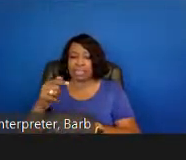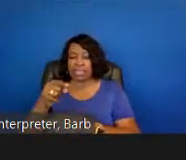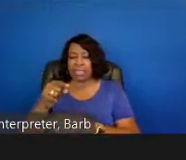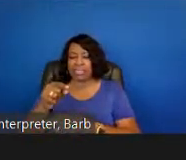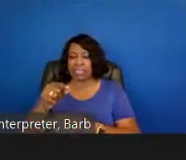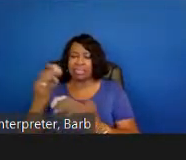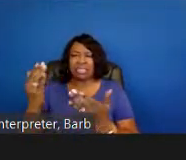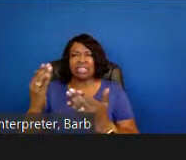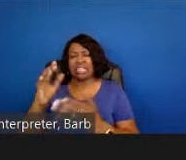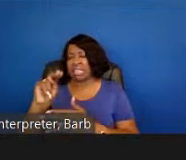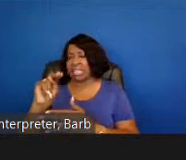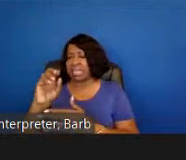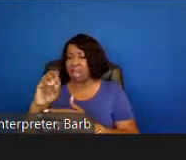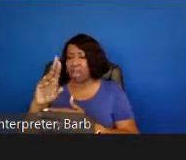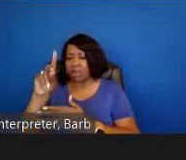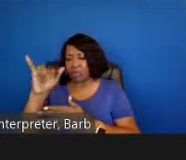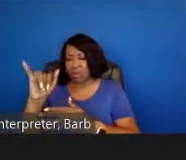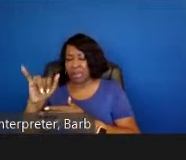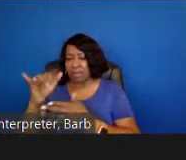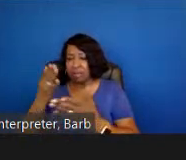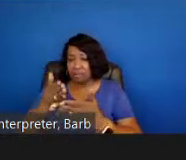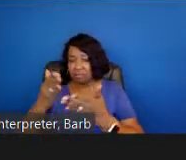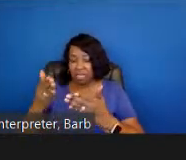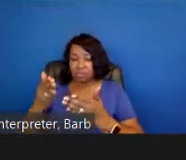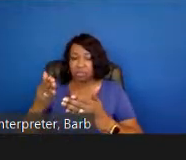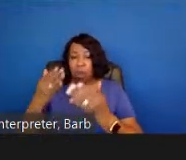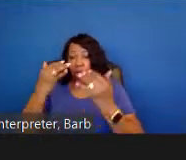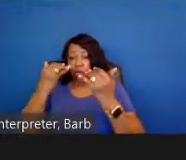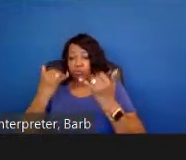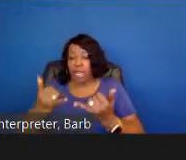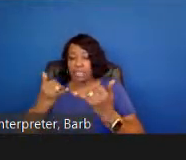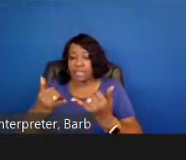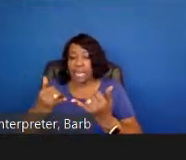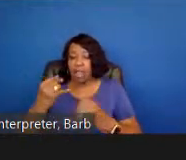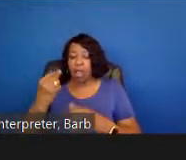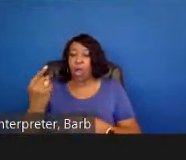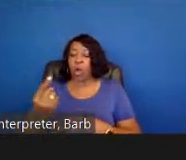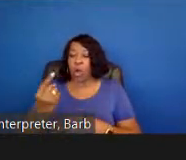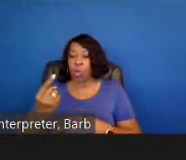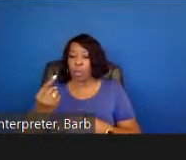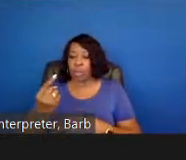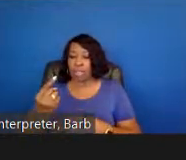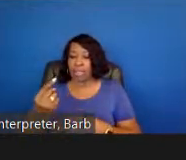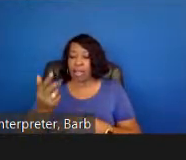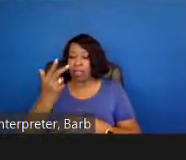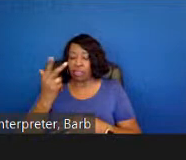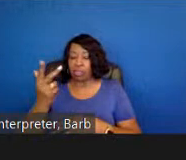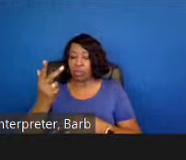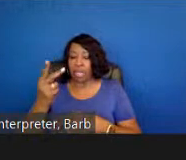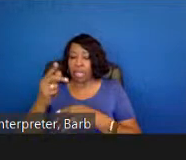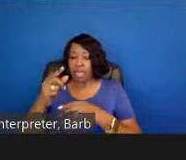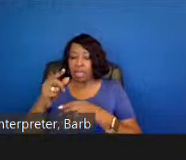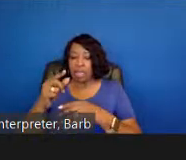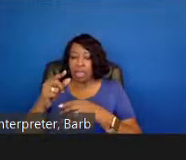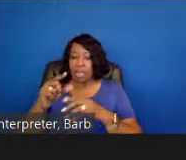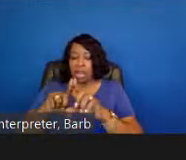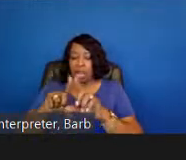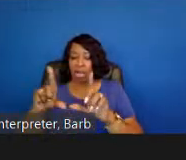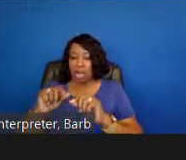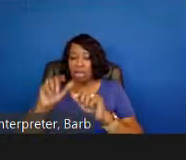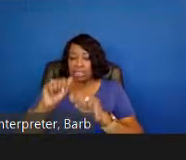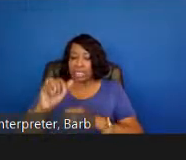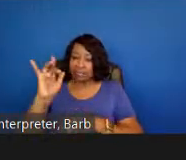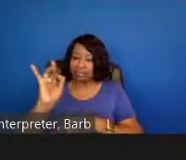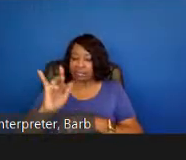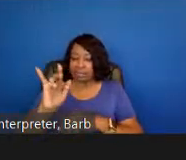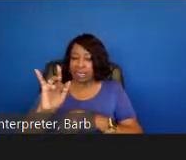nerdy feature, but right now only 3 cards can tap on the swing gate, and then it